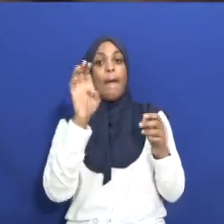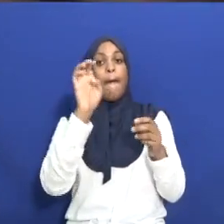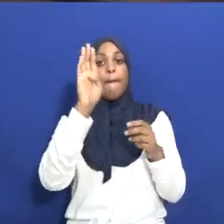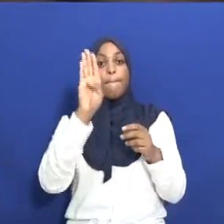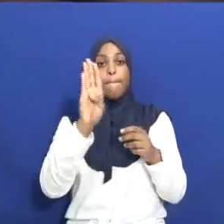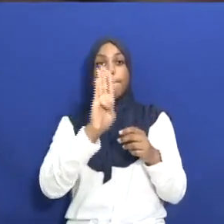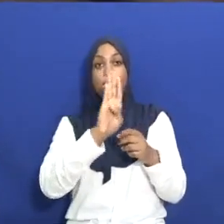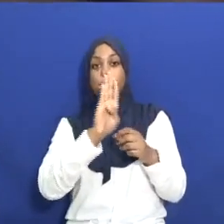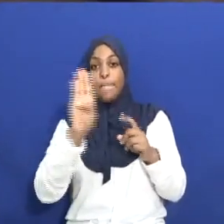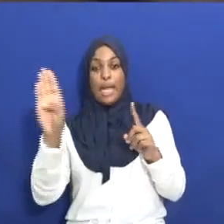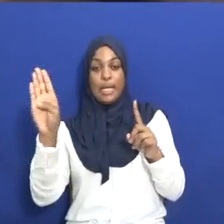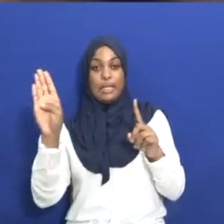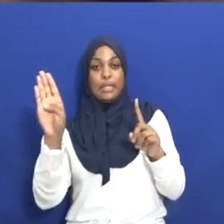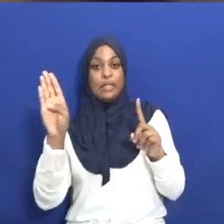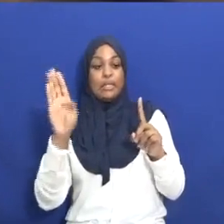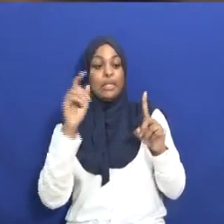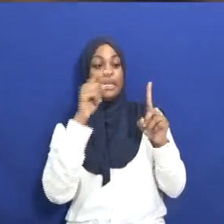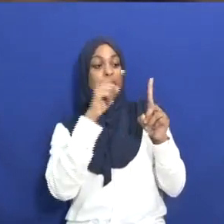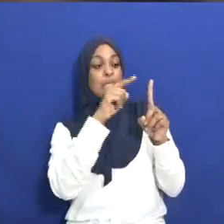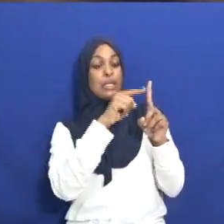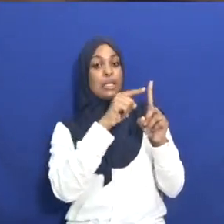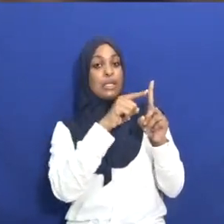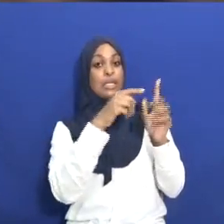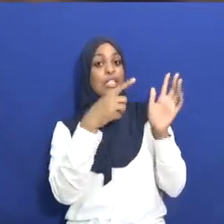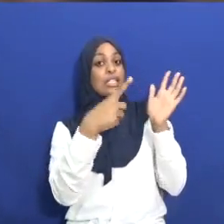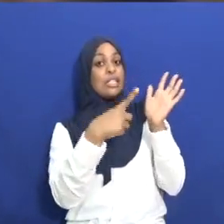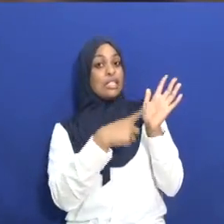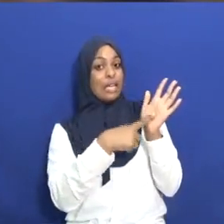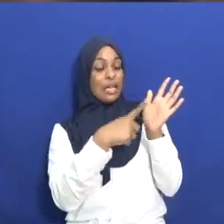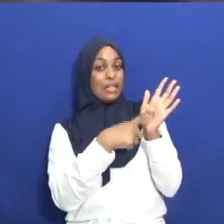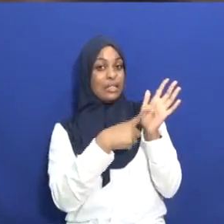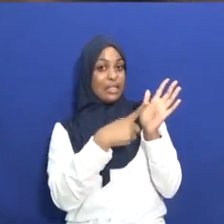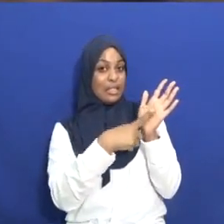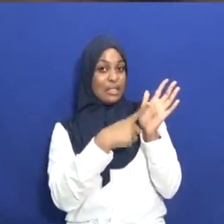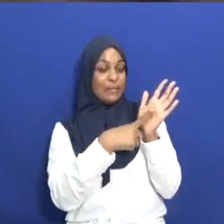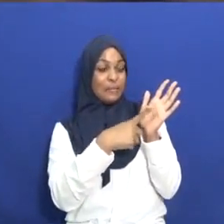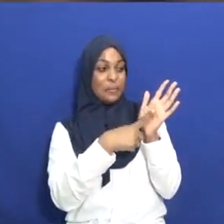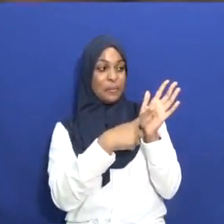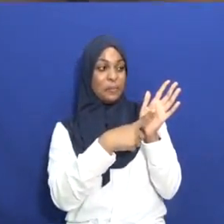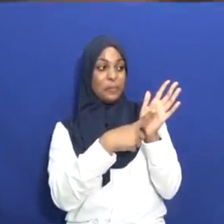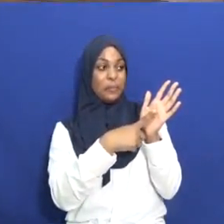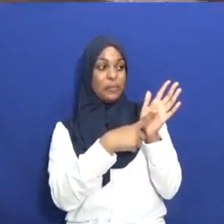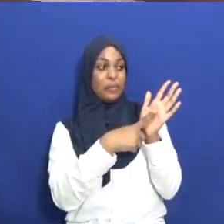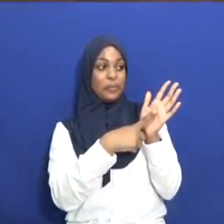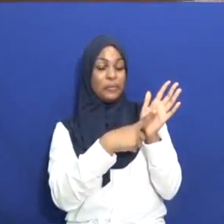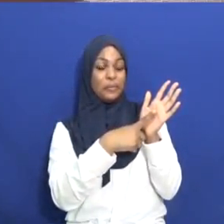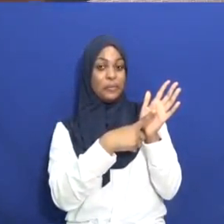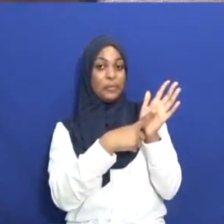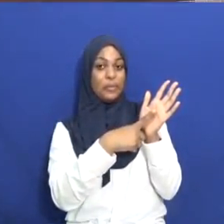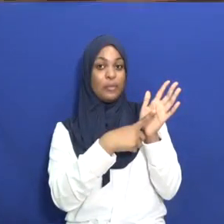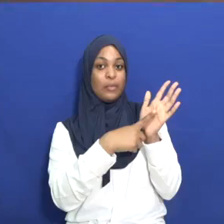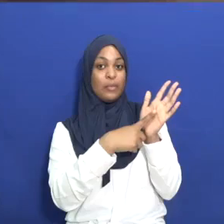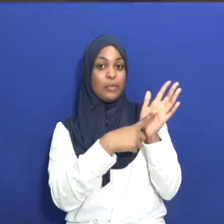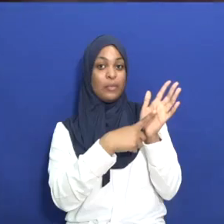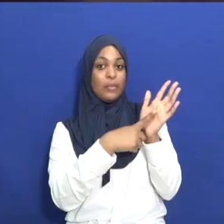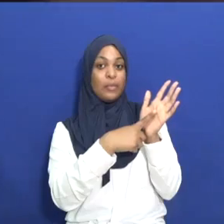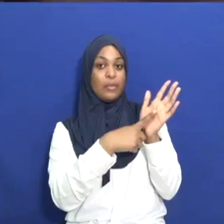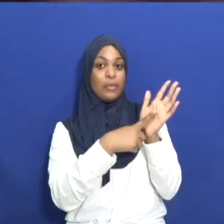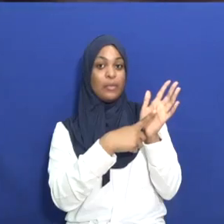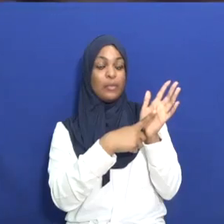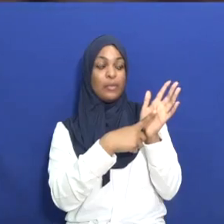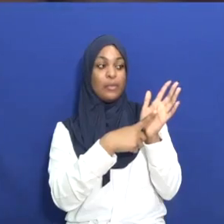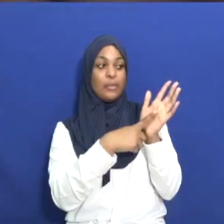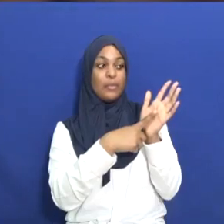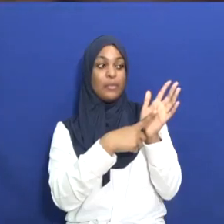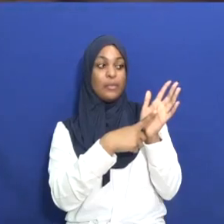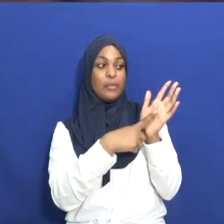base is equal to 6. Base is equal to 6 here. And for number